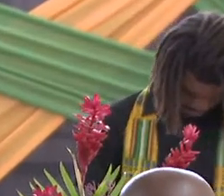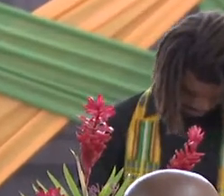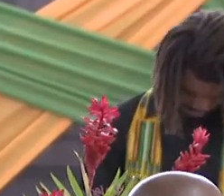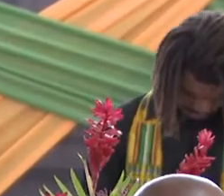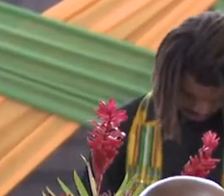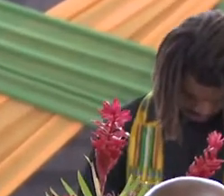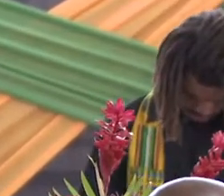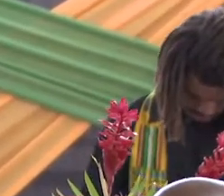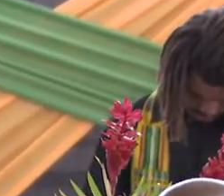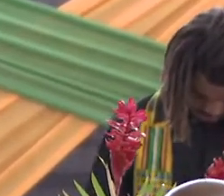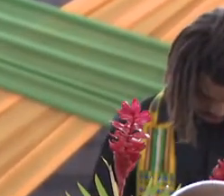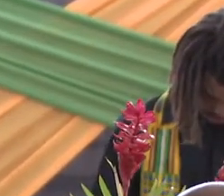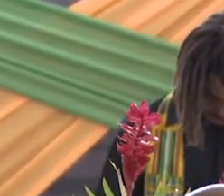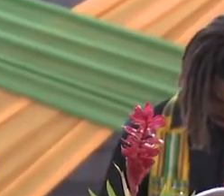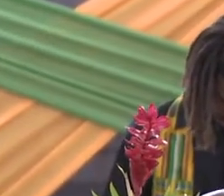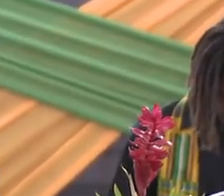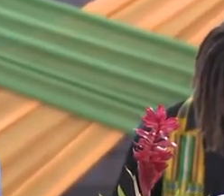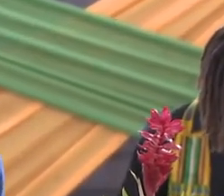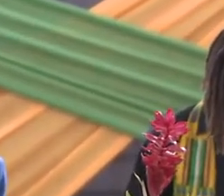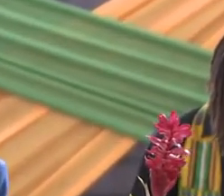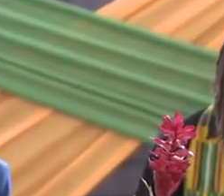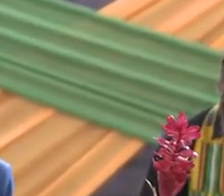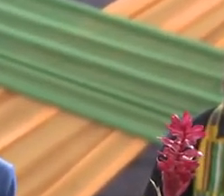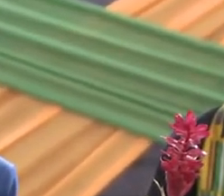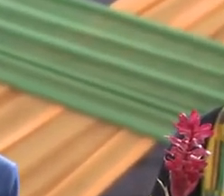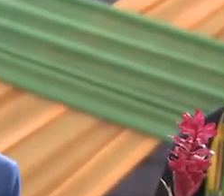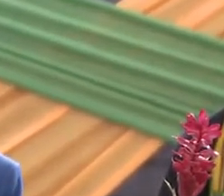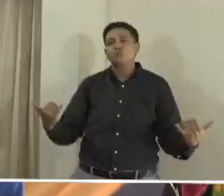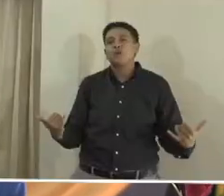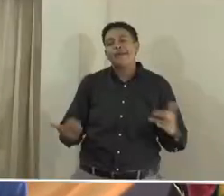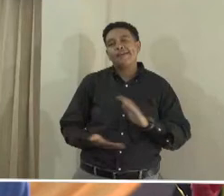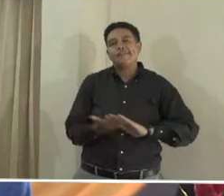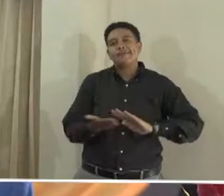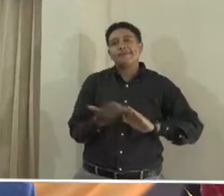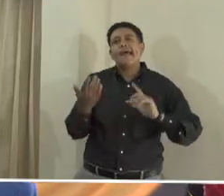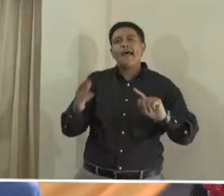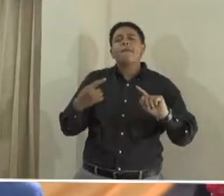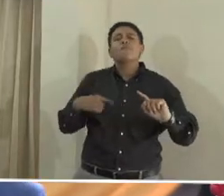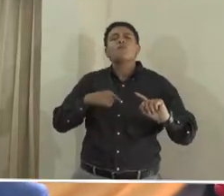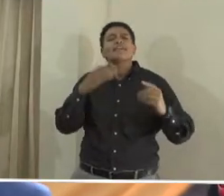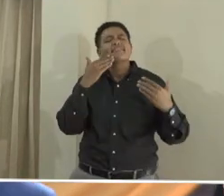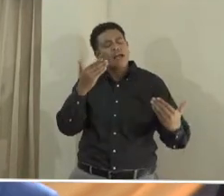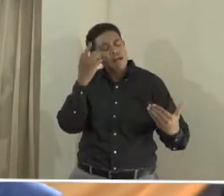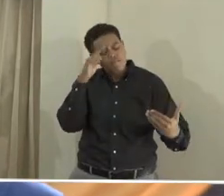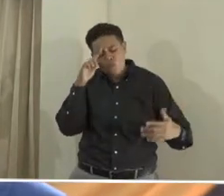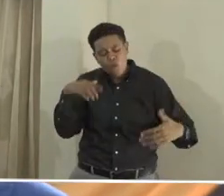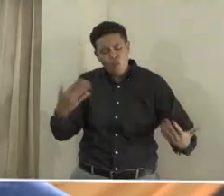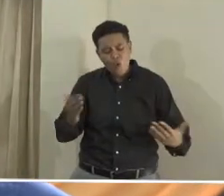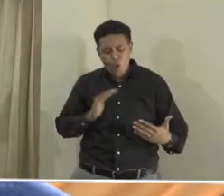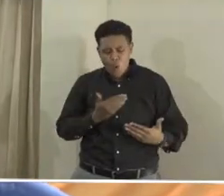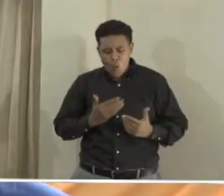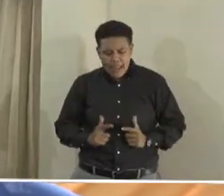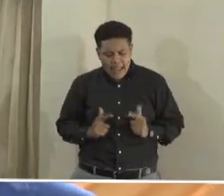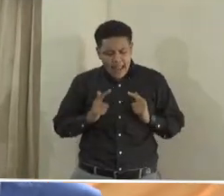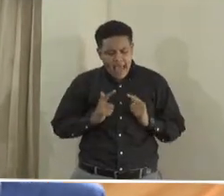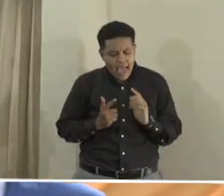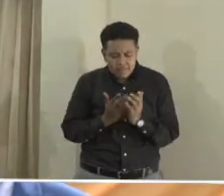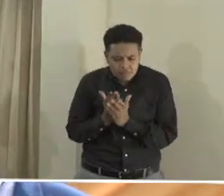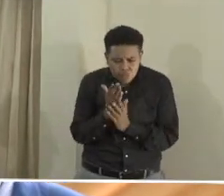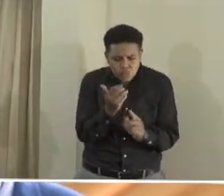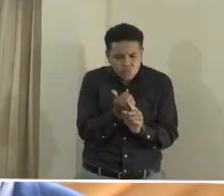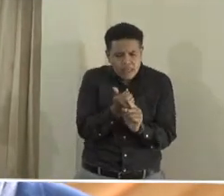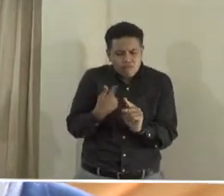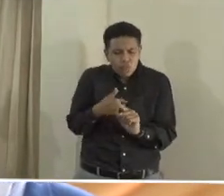God our Father, we thank you for this day. We thank you for our lives that we